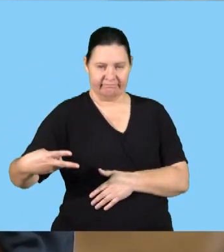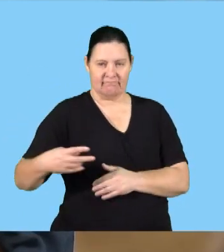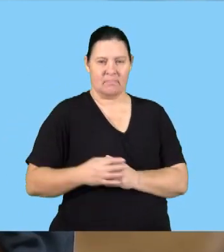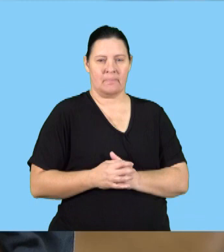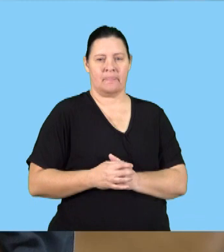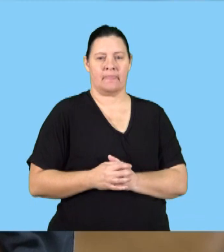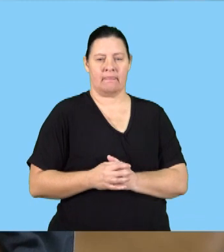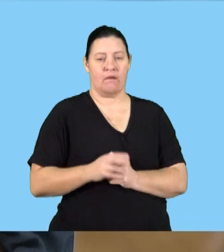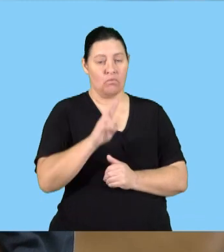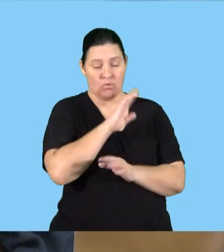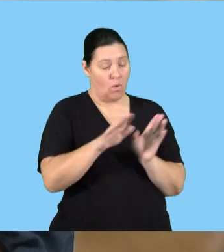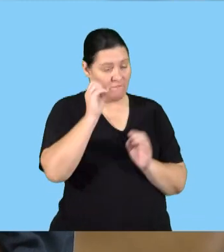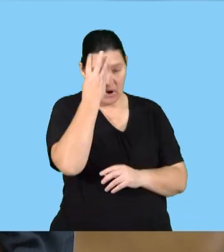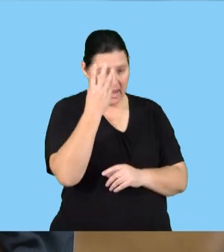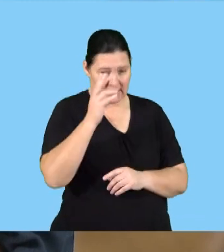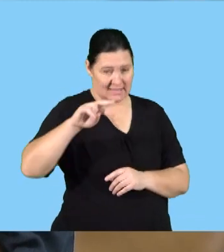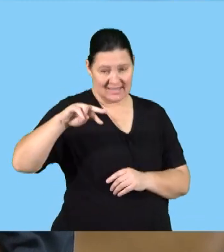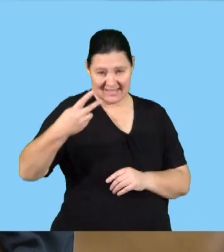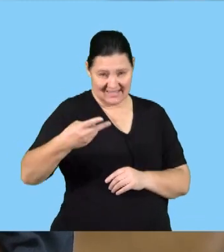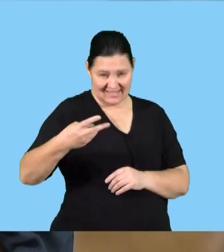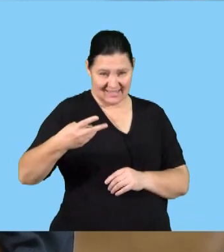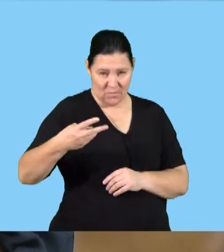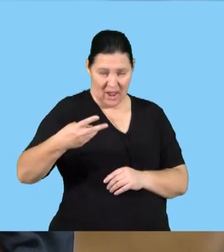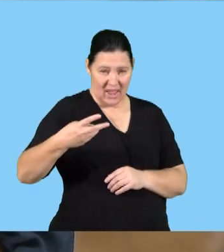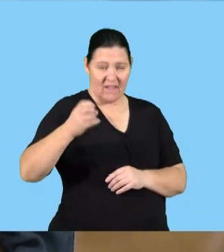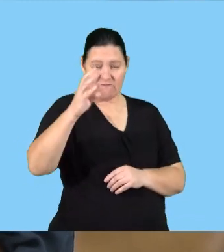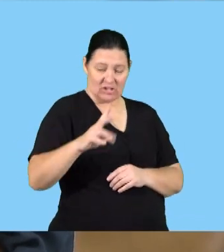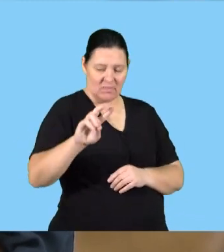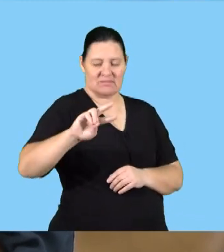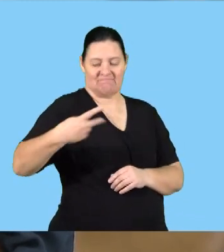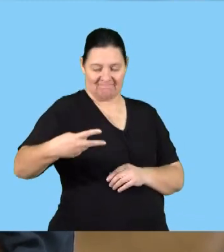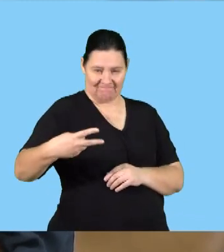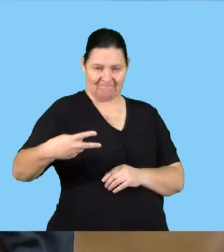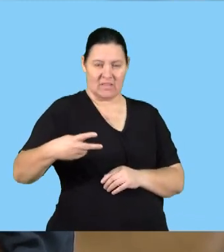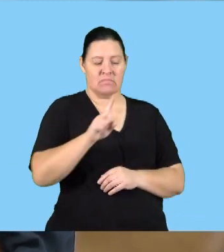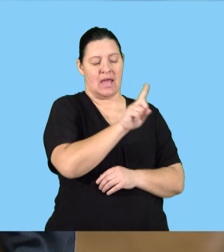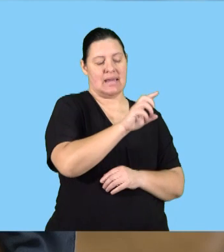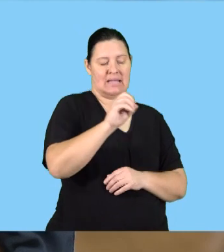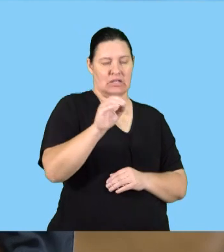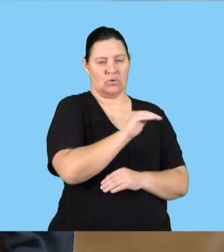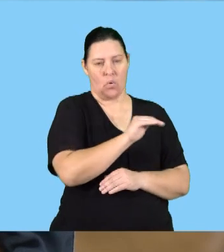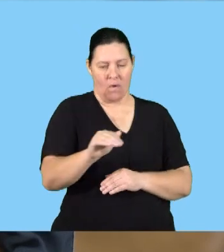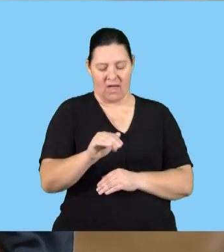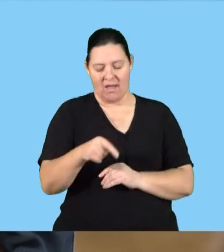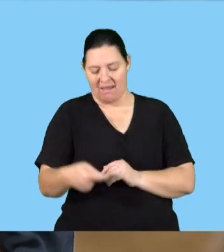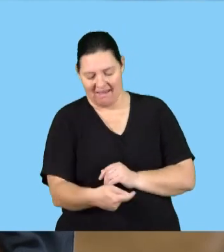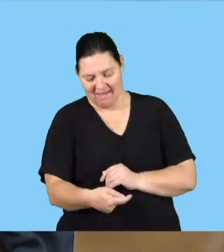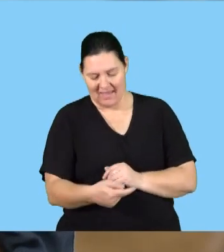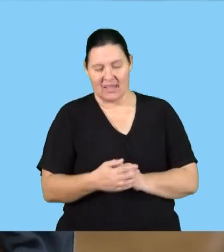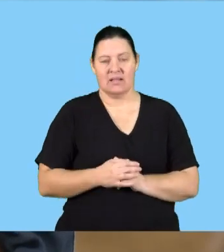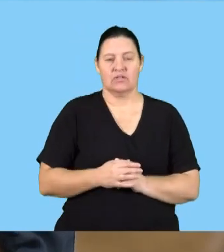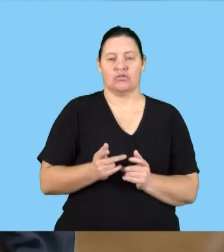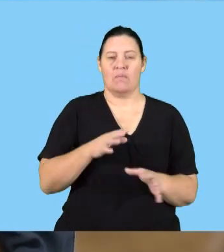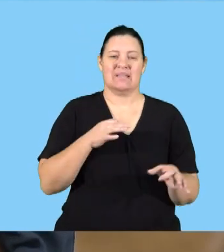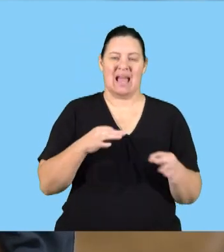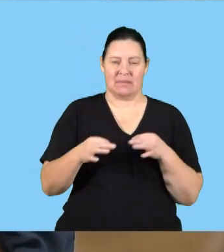fraction. But remember, because we are reversing, you are going to swap the values. The numerator becomes the